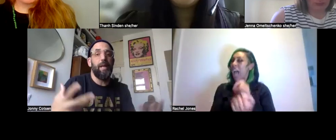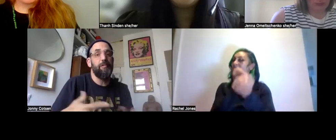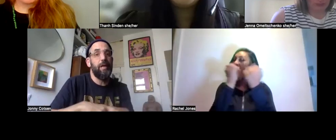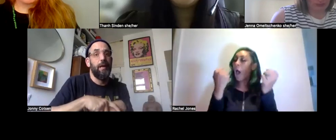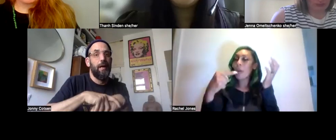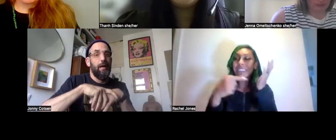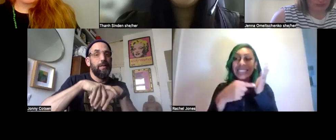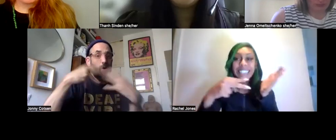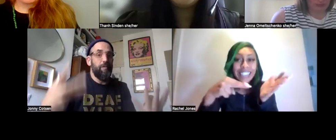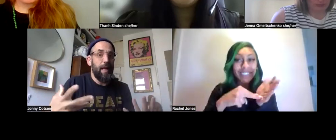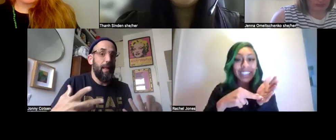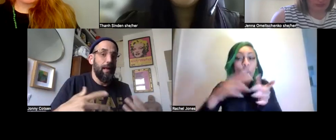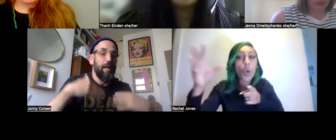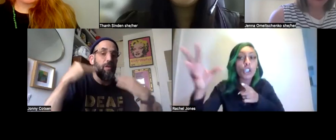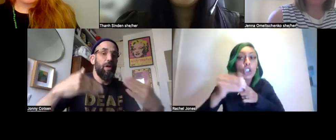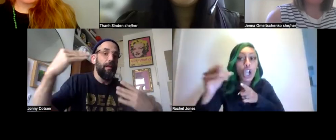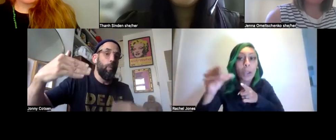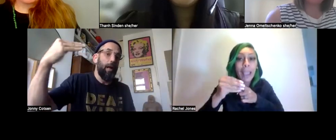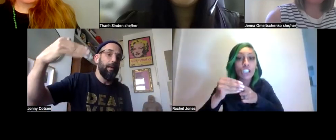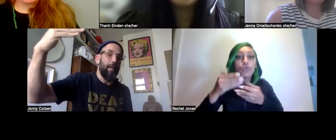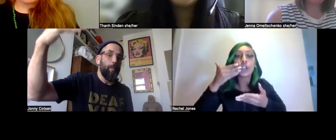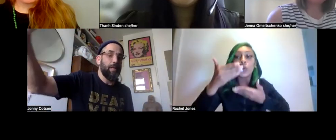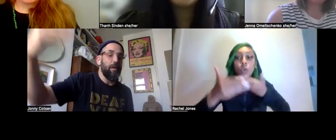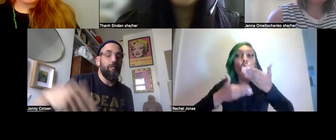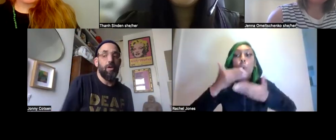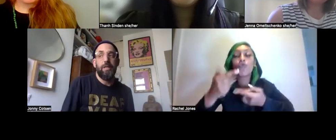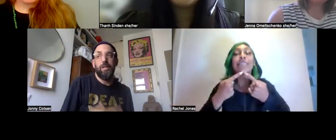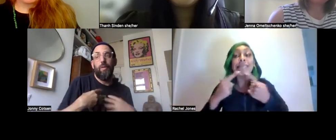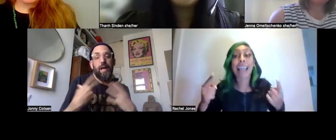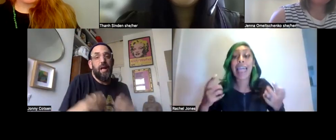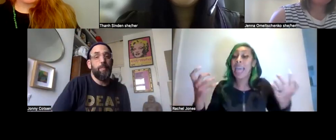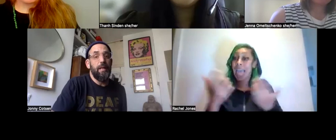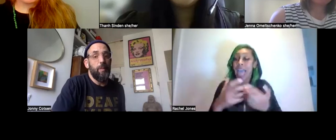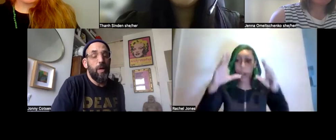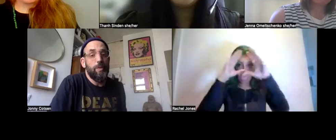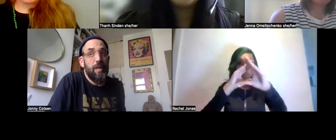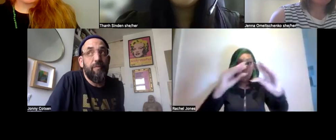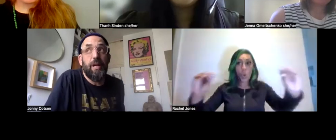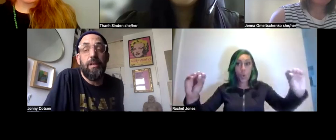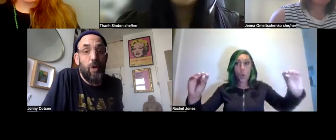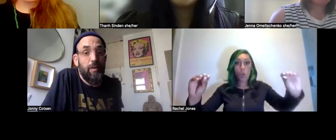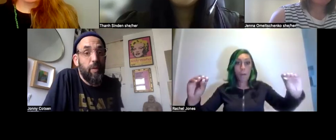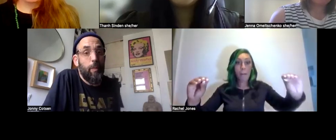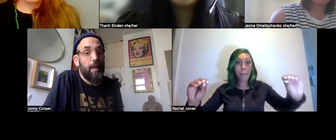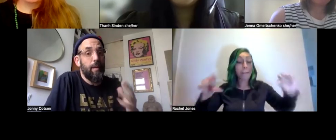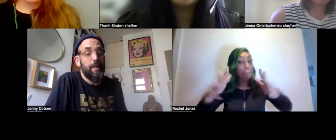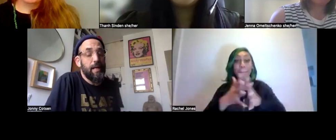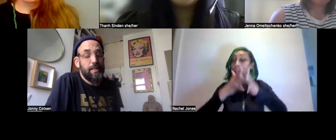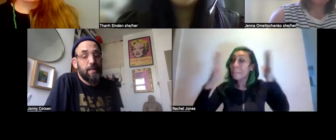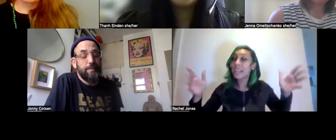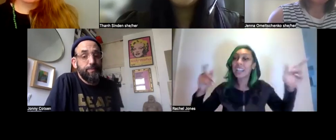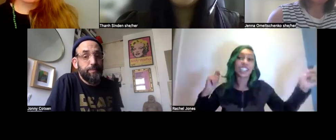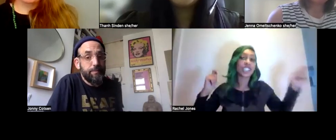of documentary storytelling is really the way to get the message across. So that has been the most significant change for me when it